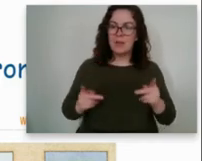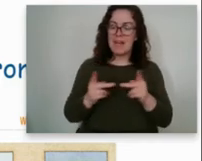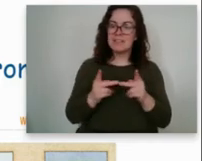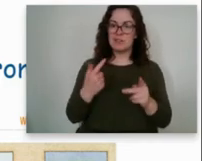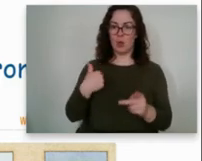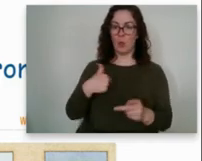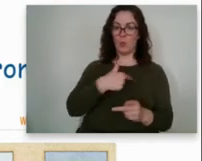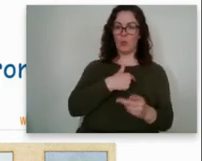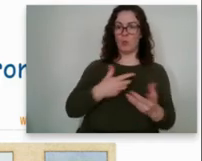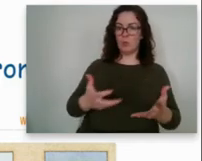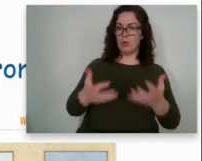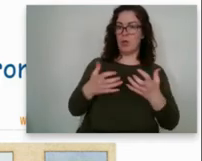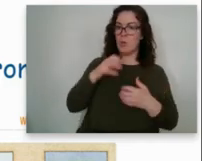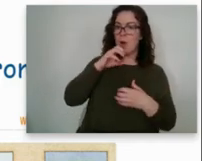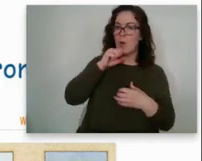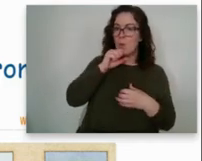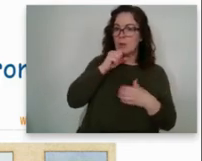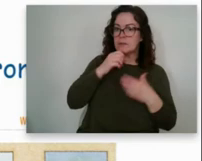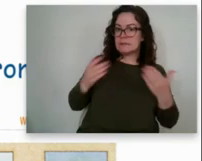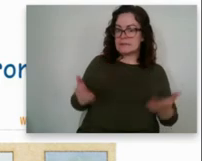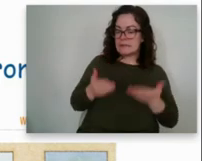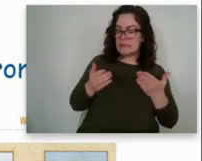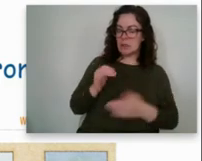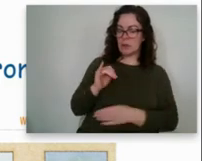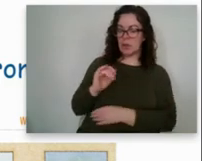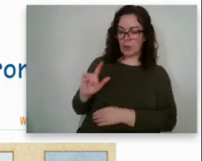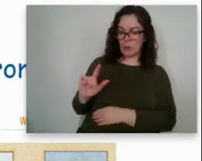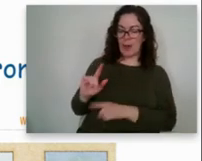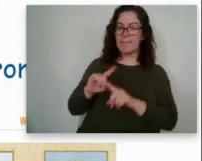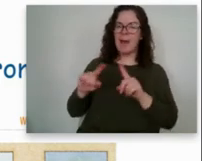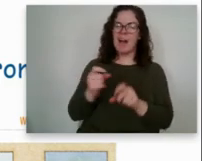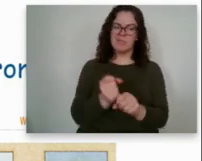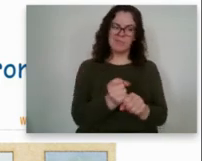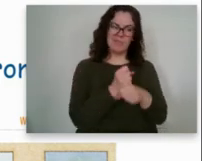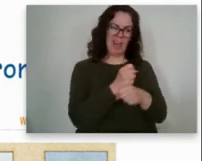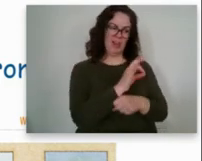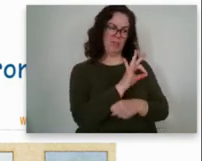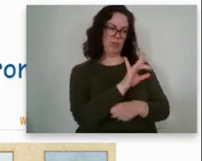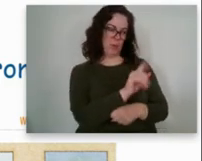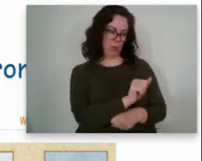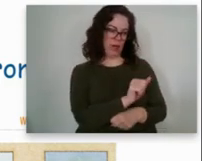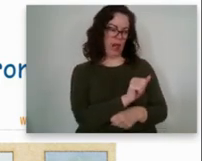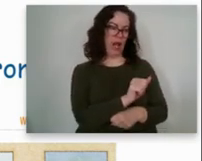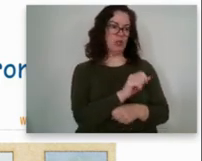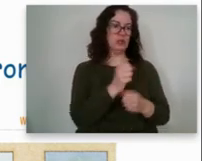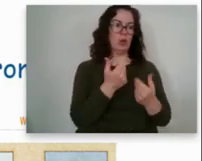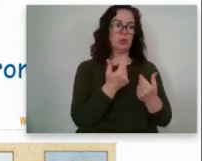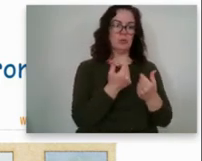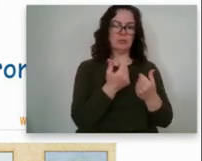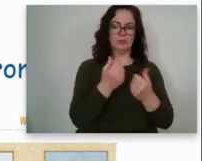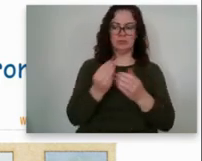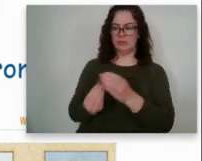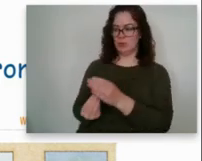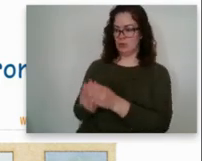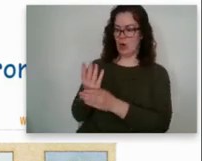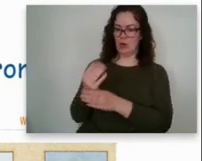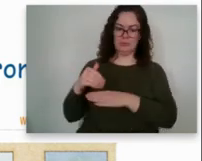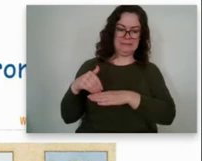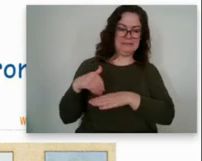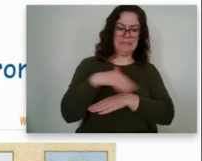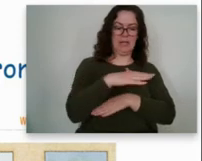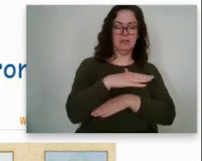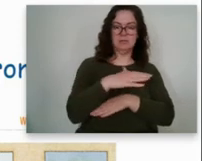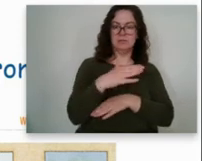but they're manufactured in Florida. The people who make them have to try and get them from Florida to where we are,